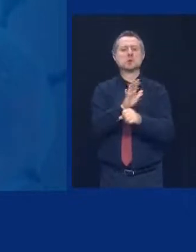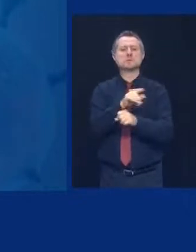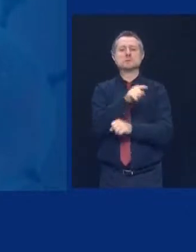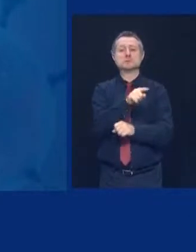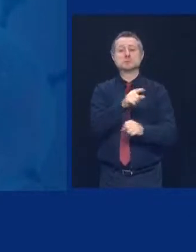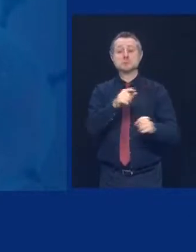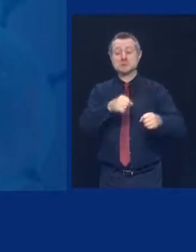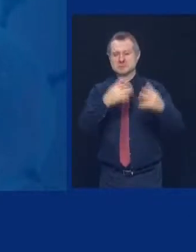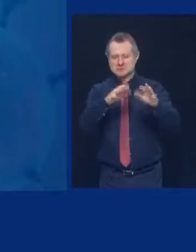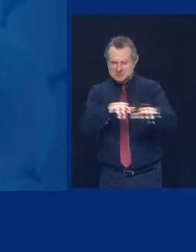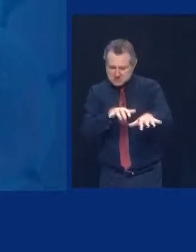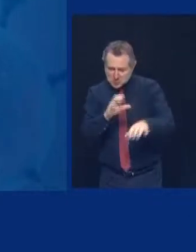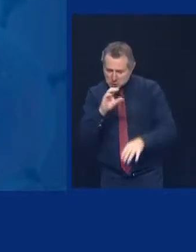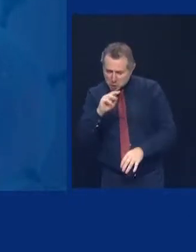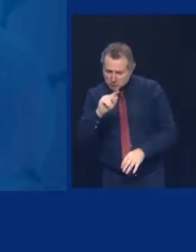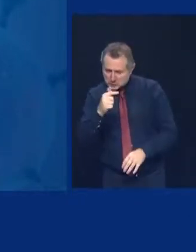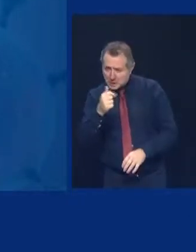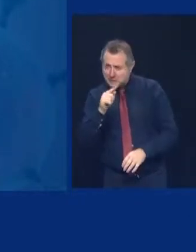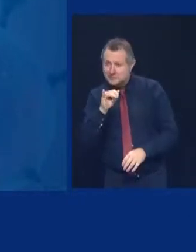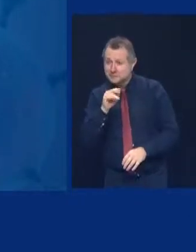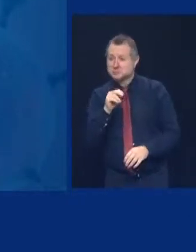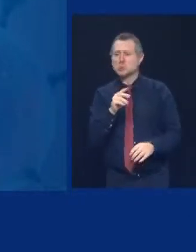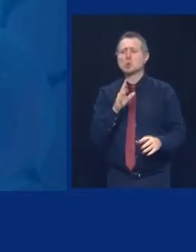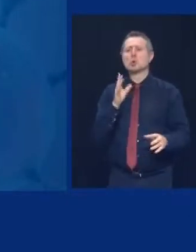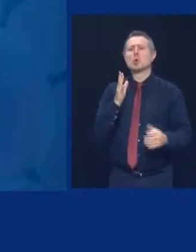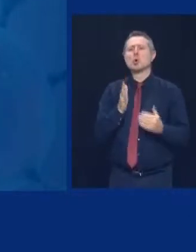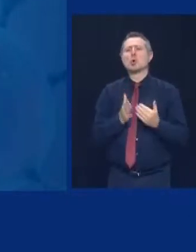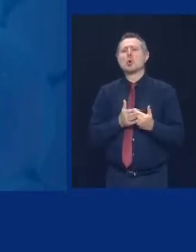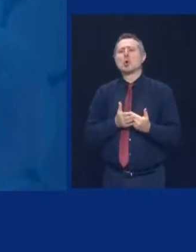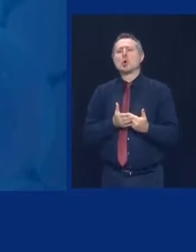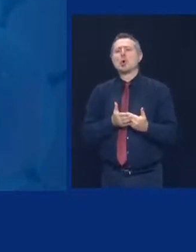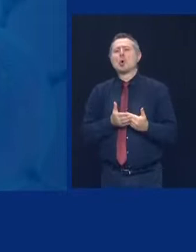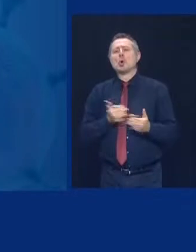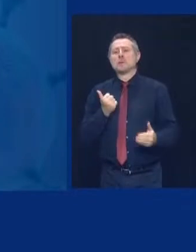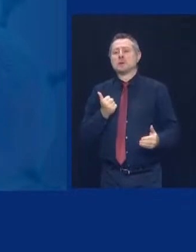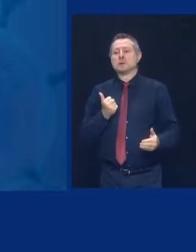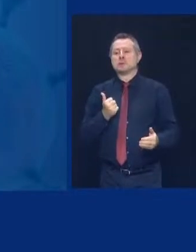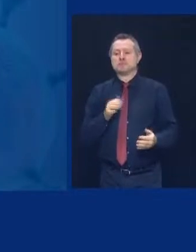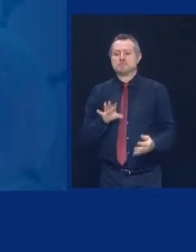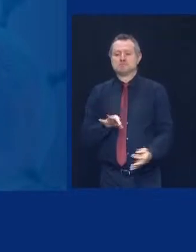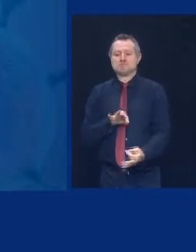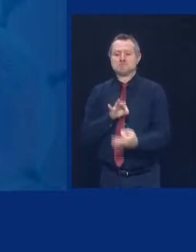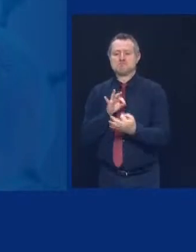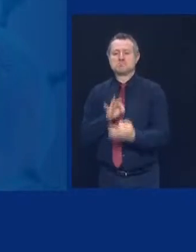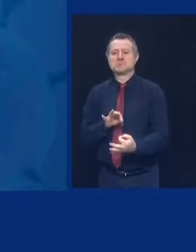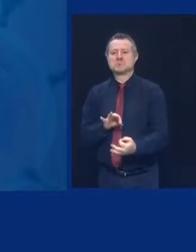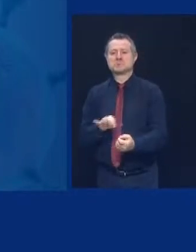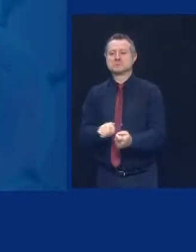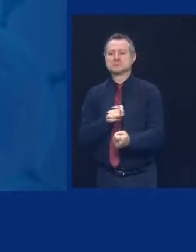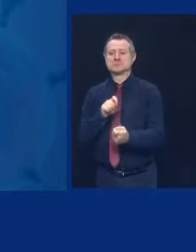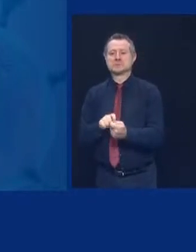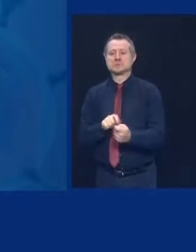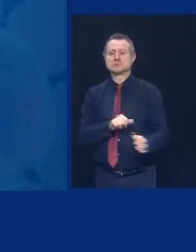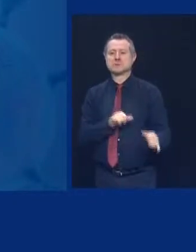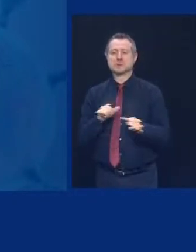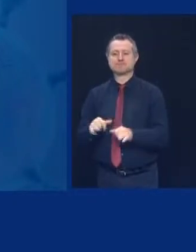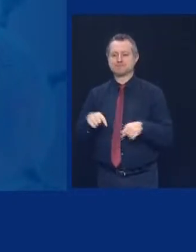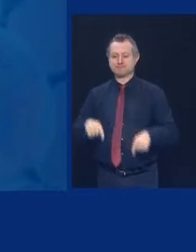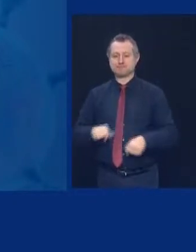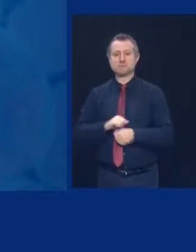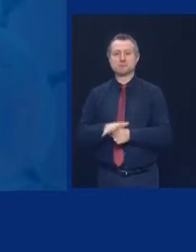2011, it's almost an exact formula for what happened with COVID. It's